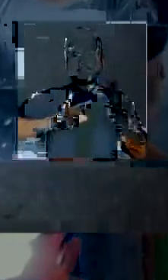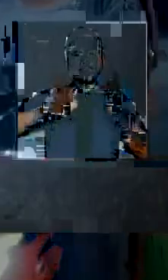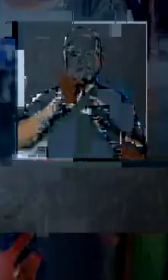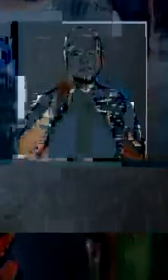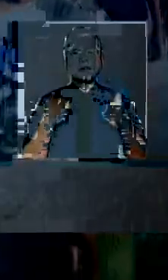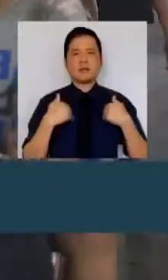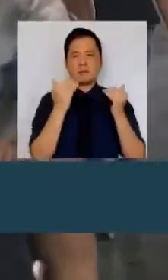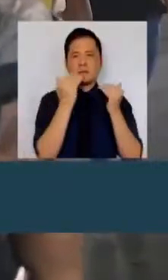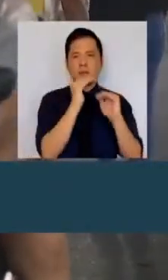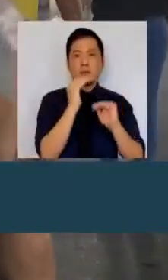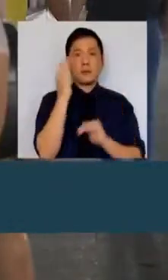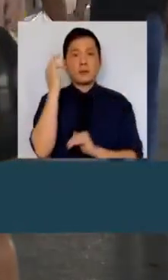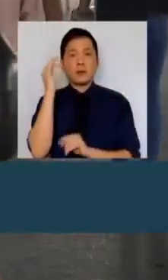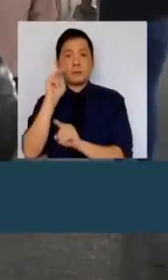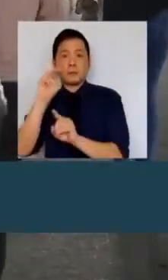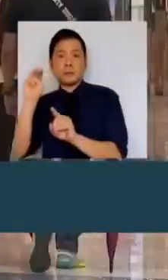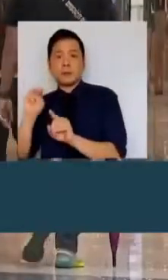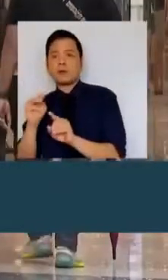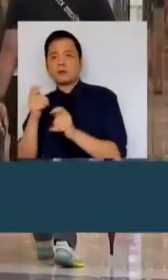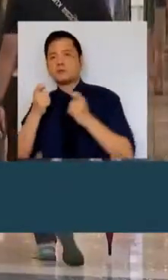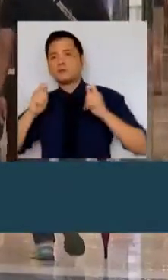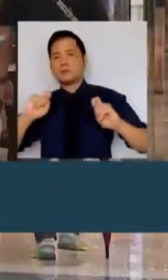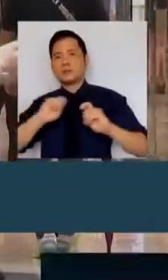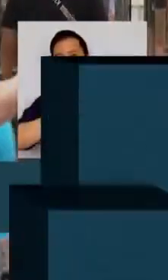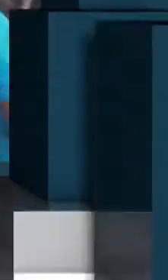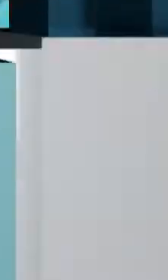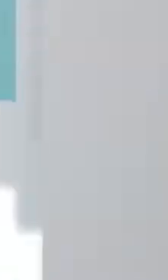The latest COVID-19 surge from worsening.